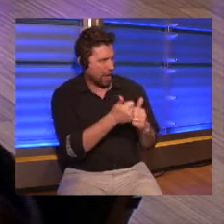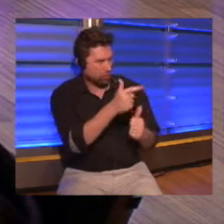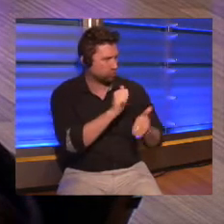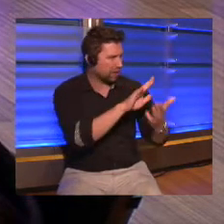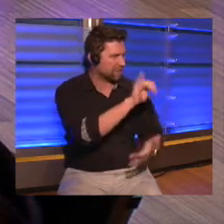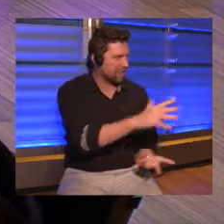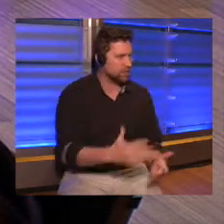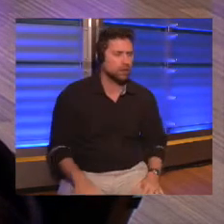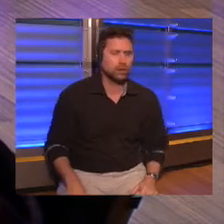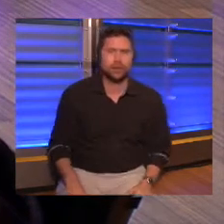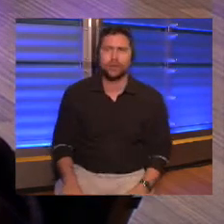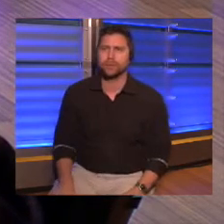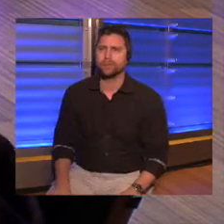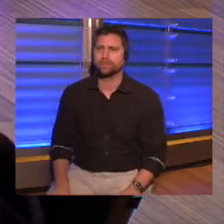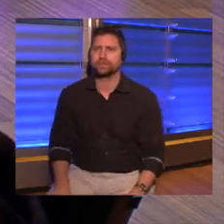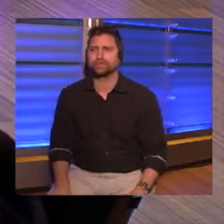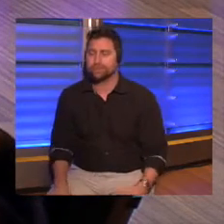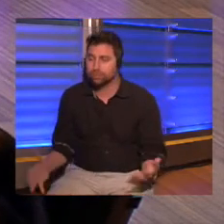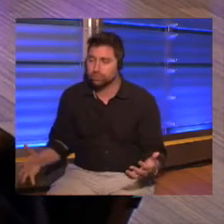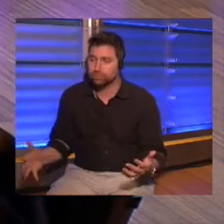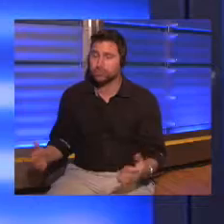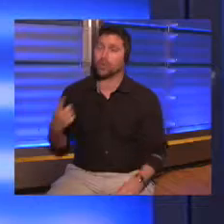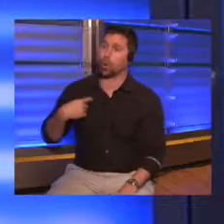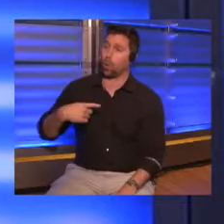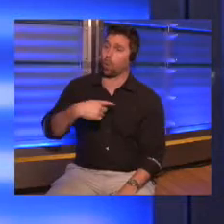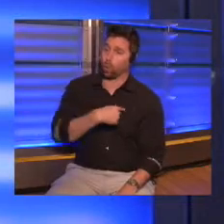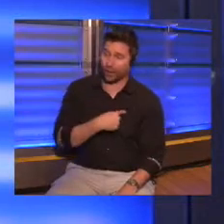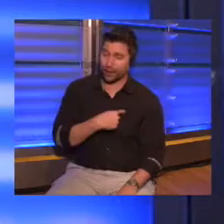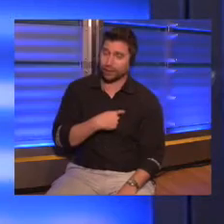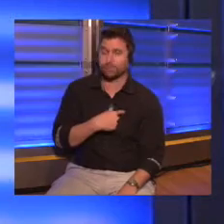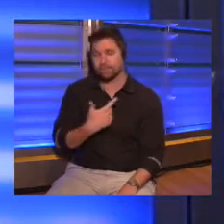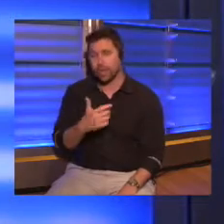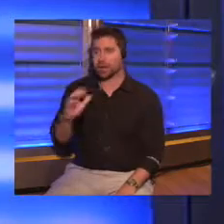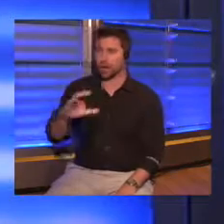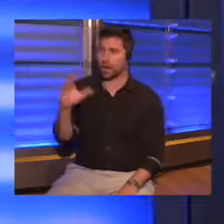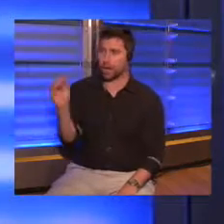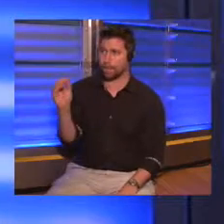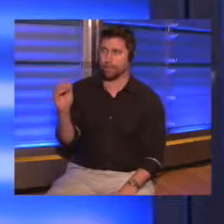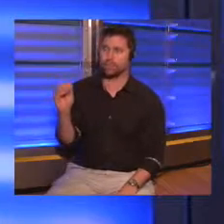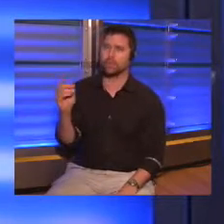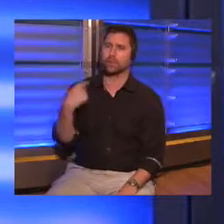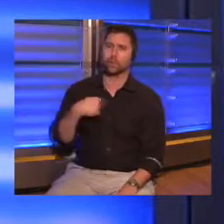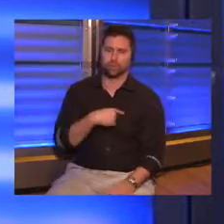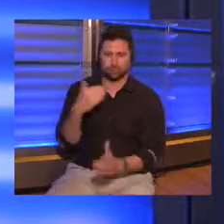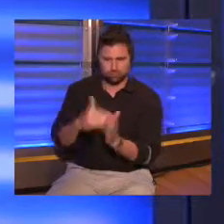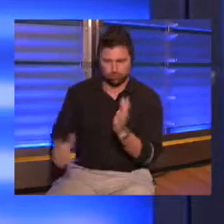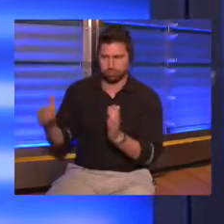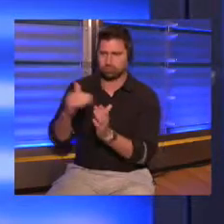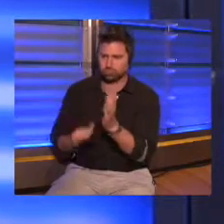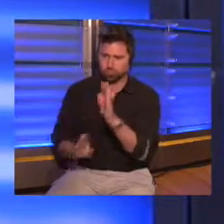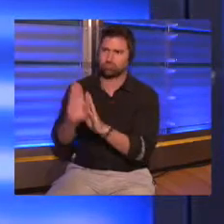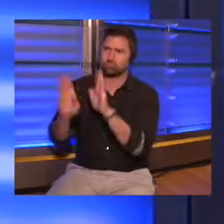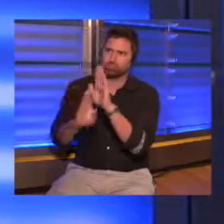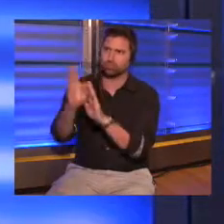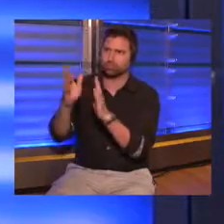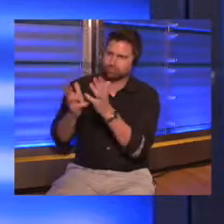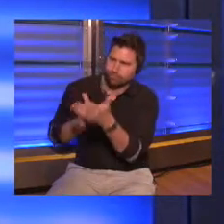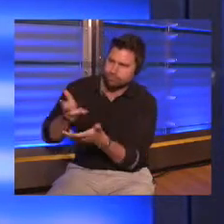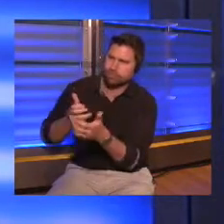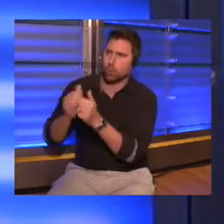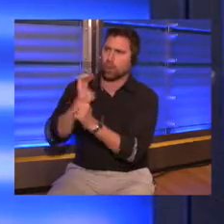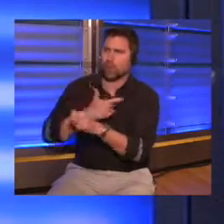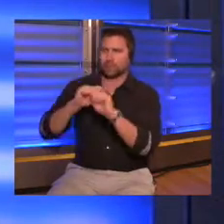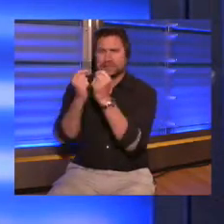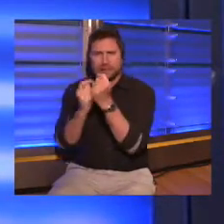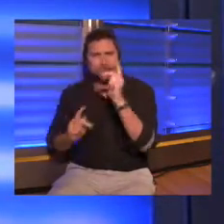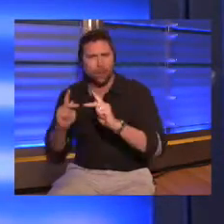You know, we as a company, I mean, we're constantly developing, talking to our teams of people